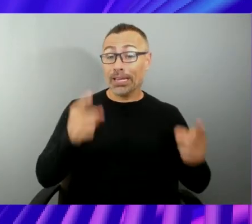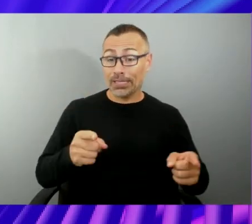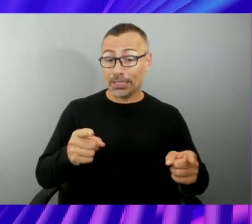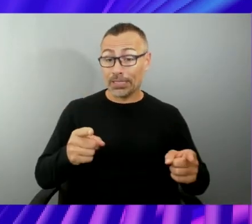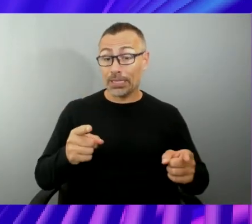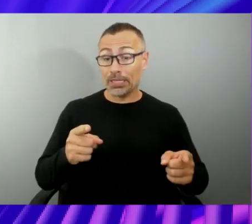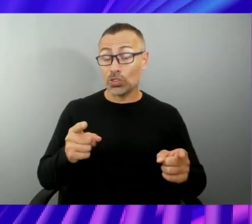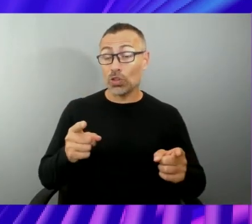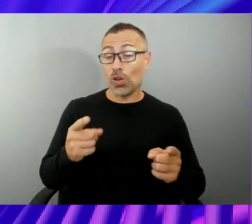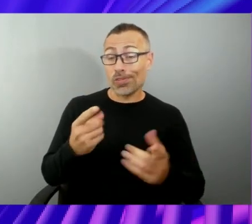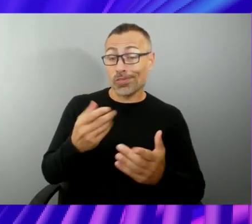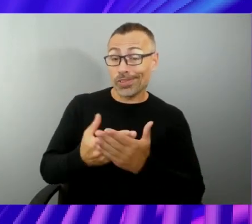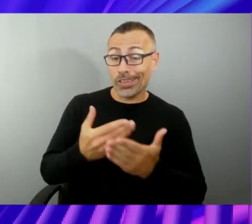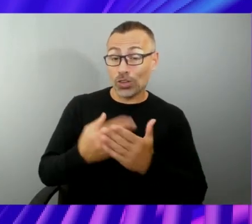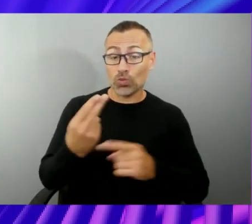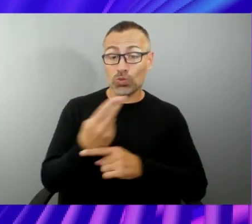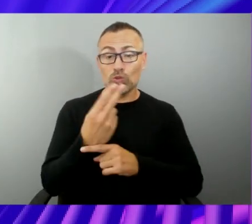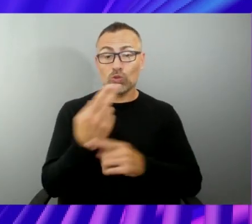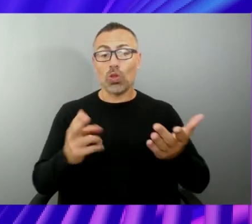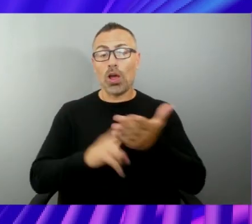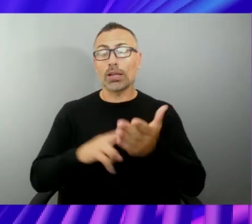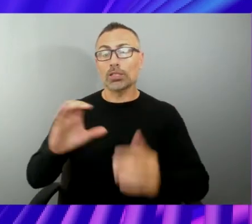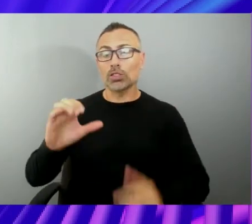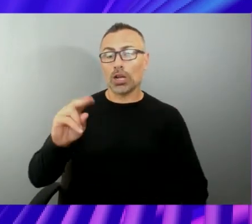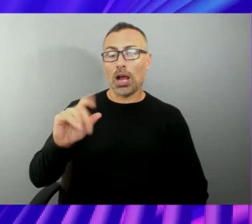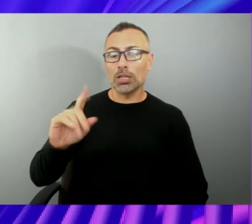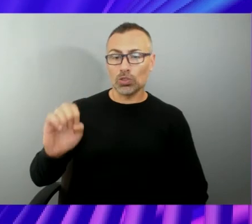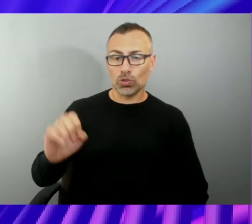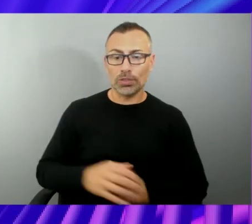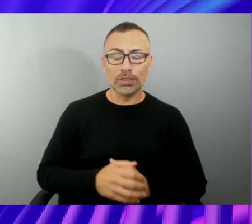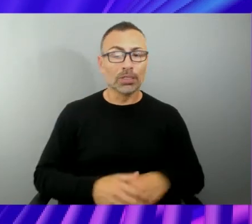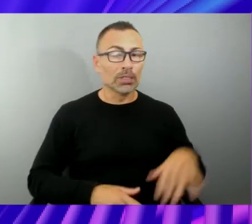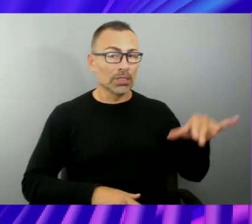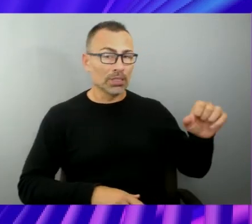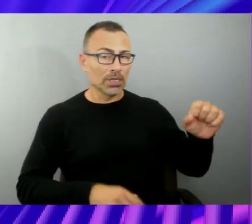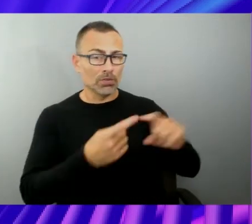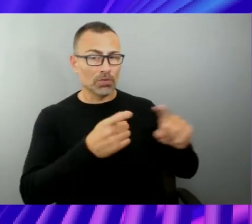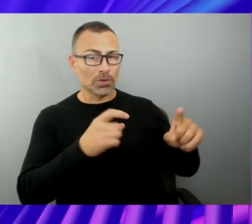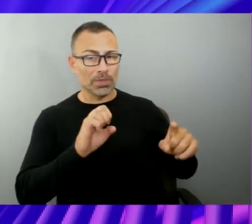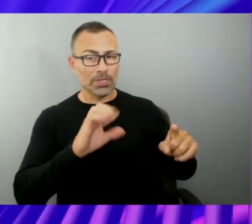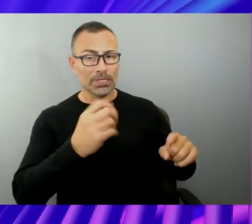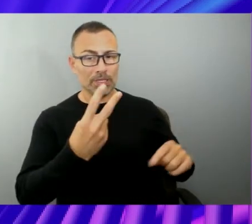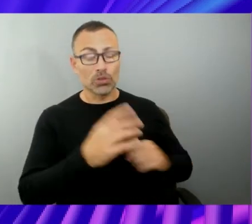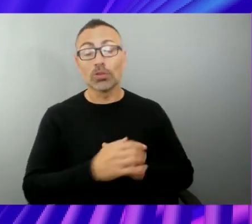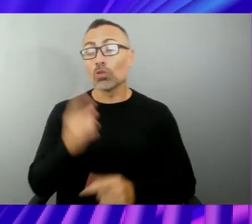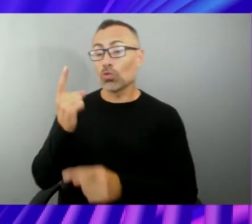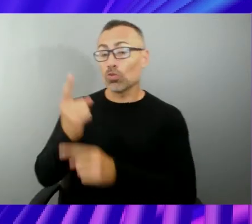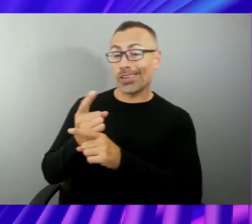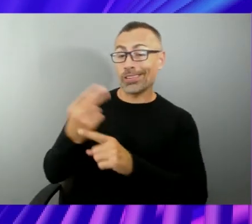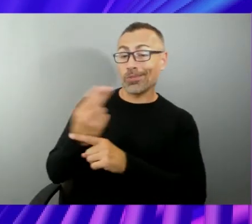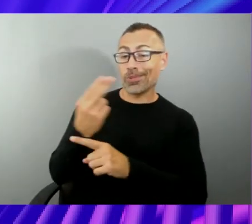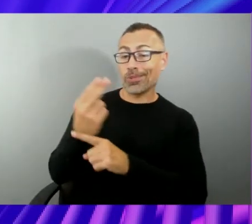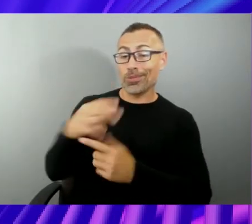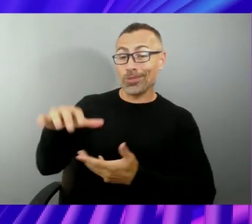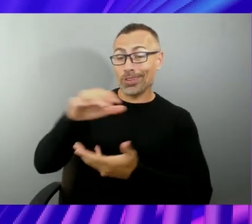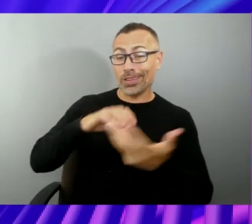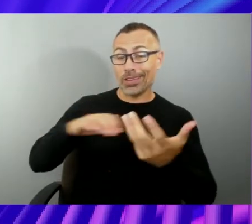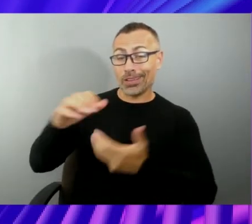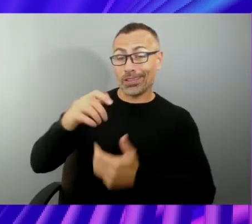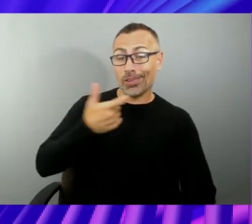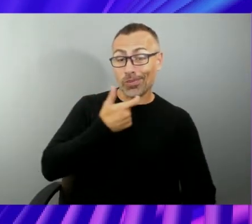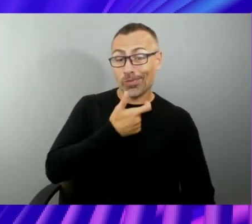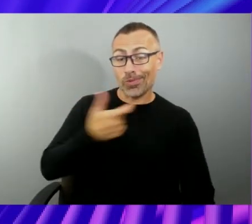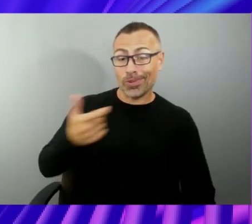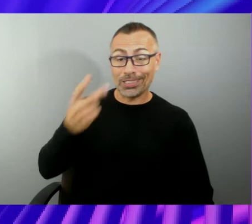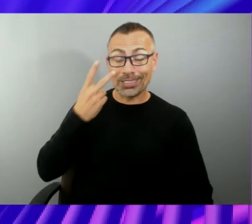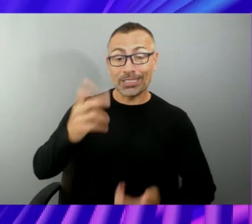a EC2. Oh yeah, so basically, we use CloudWatch to obtain, to see how the unauthorized use